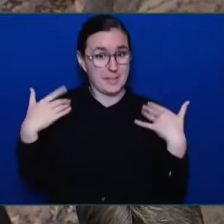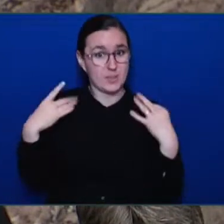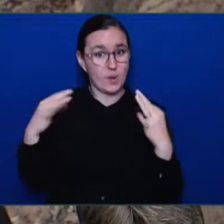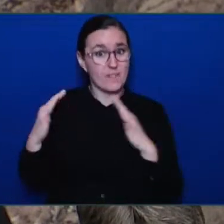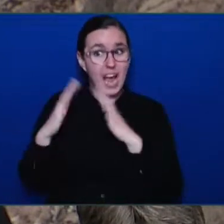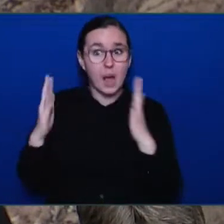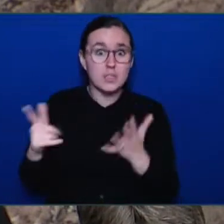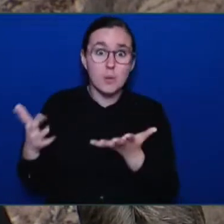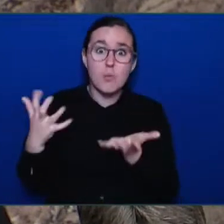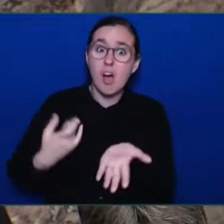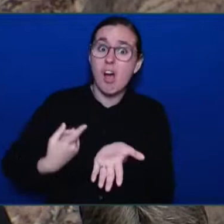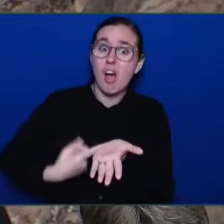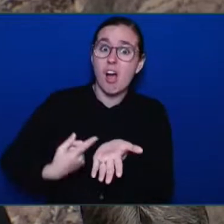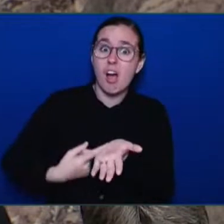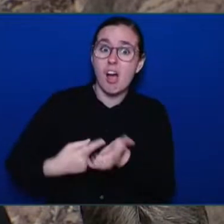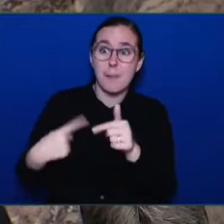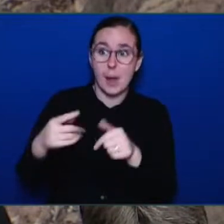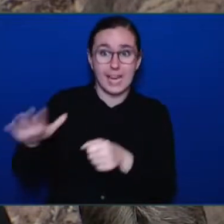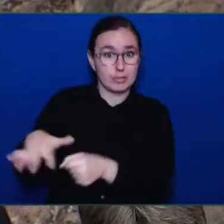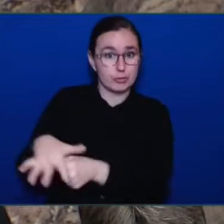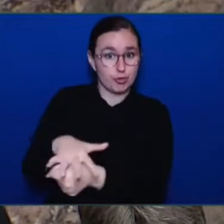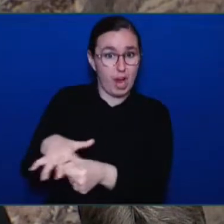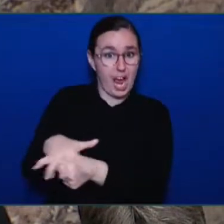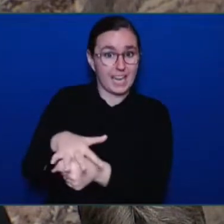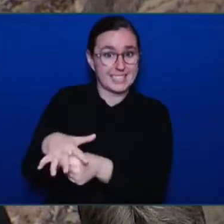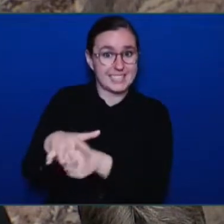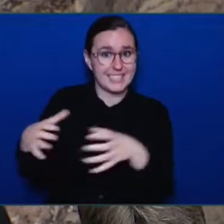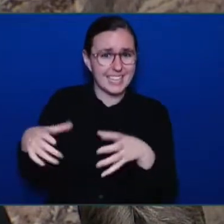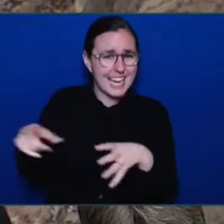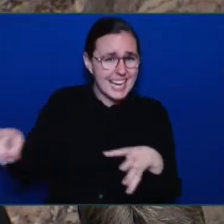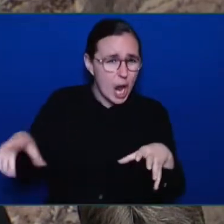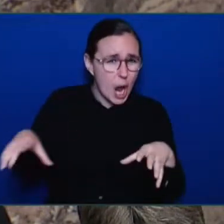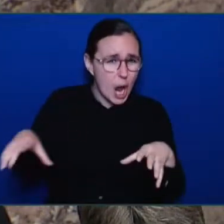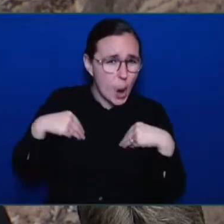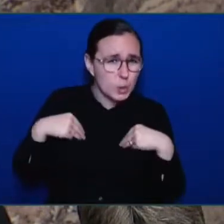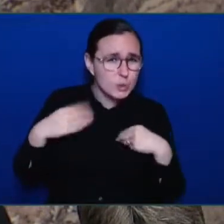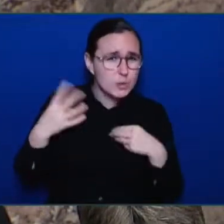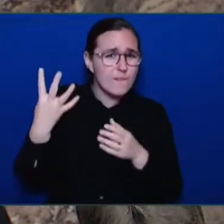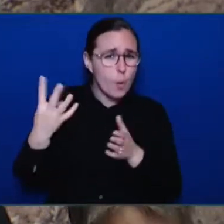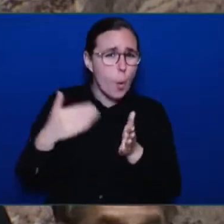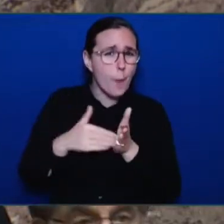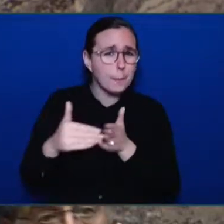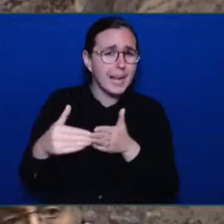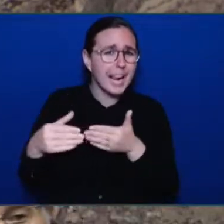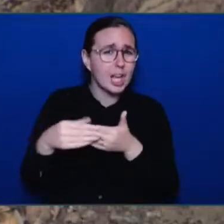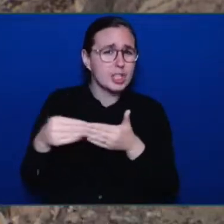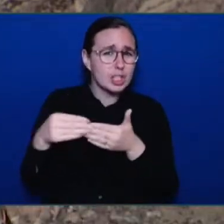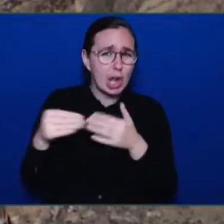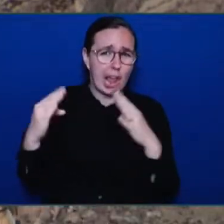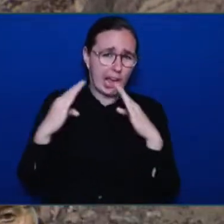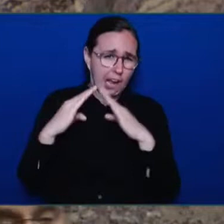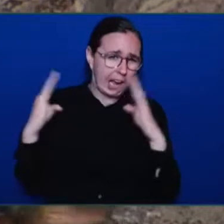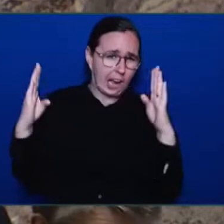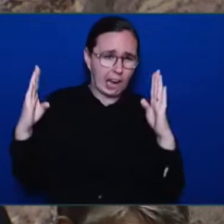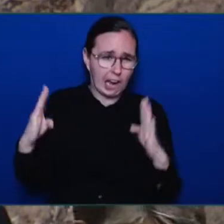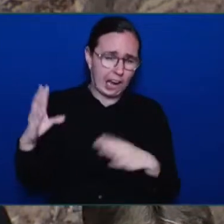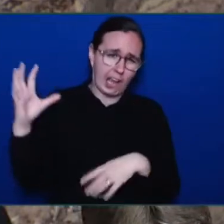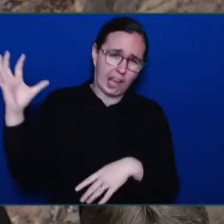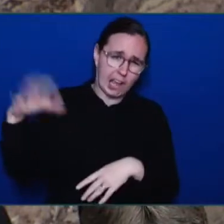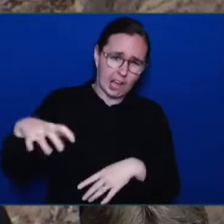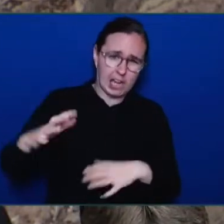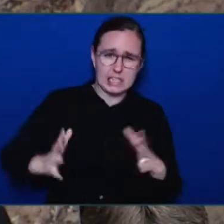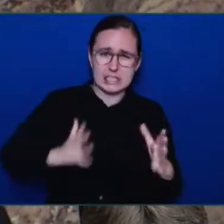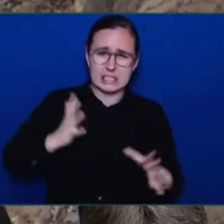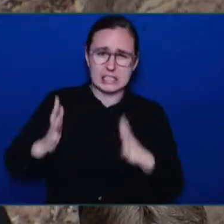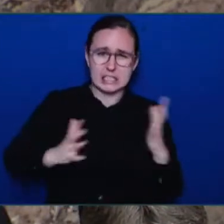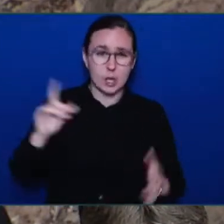million mansion in Oak Bay on top of multiple vacation properties. So maybe he and the incoming